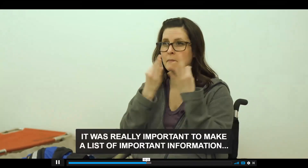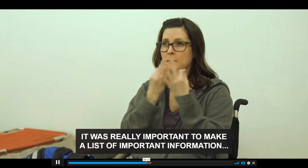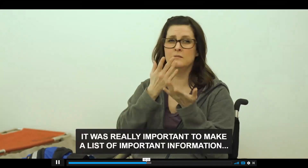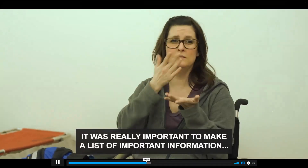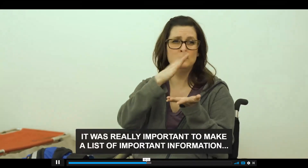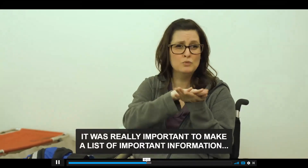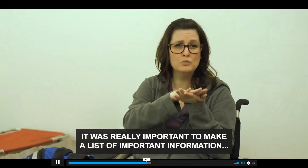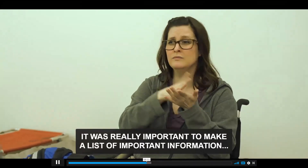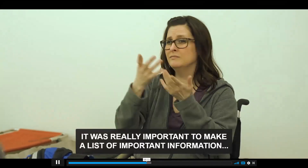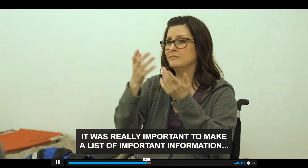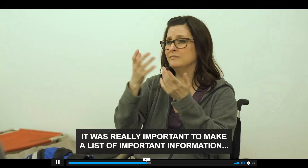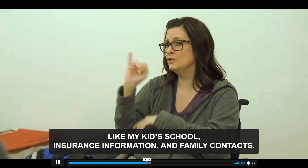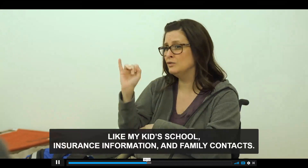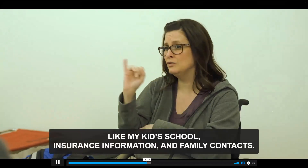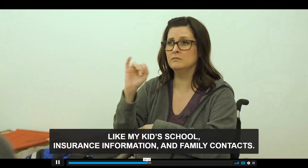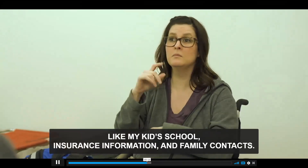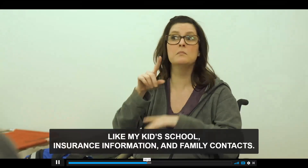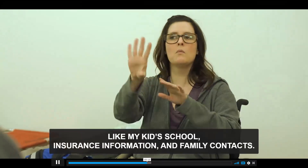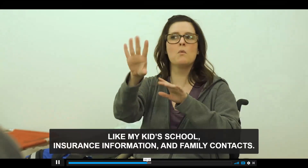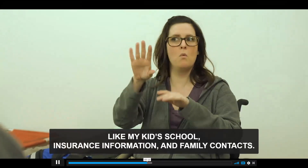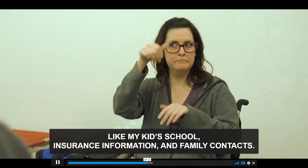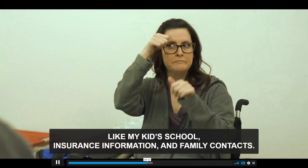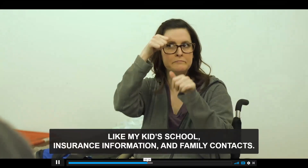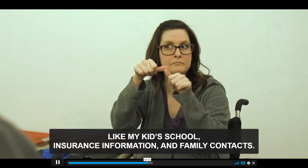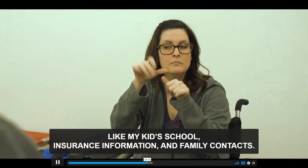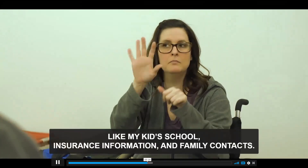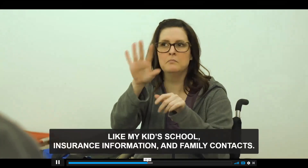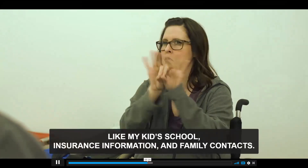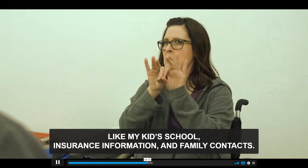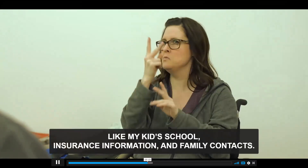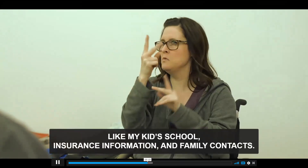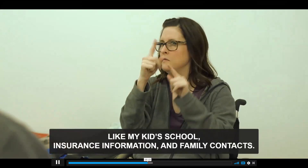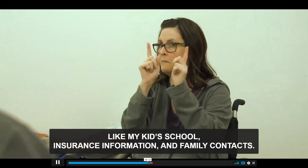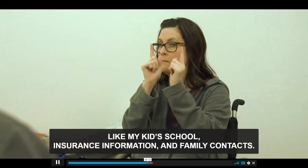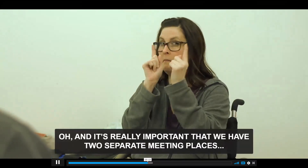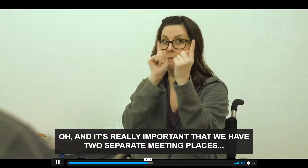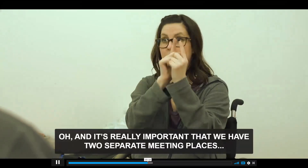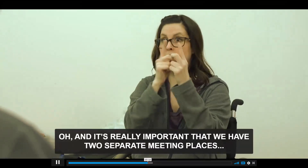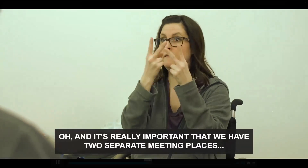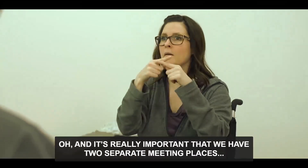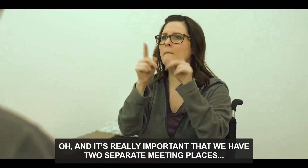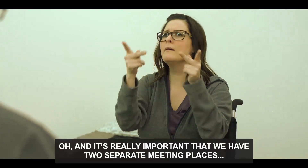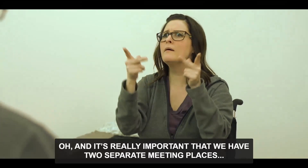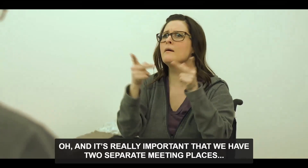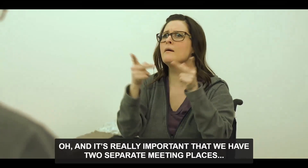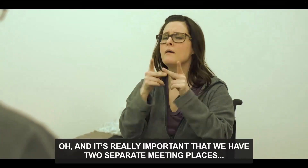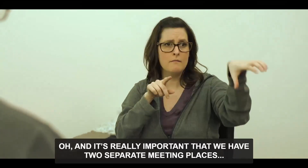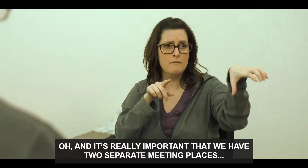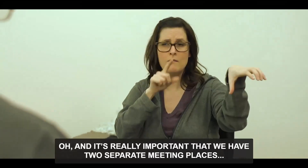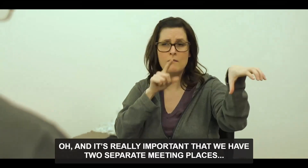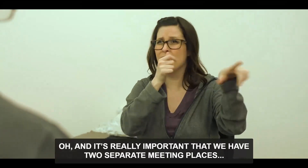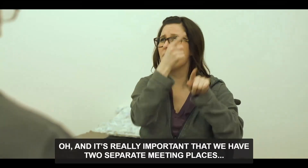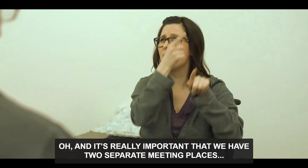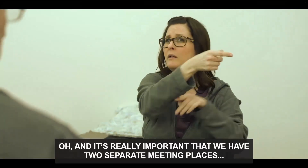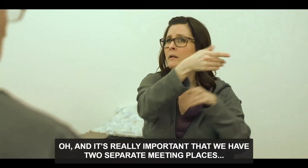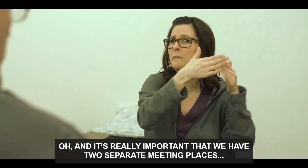kids' school, insurance information, and family contacts. Oh, and it's really important that we have 2